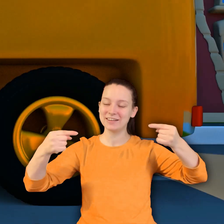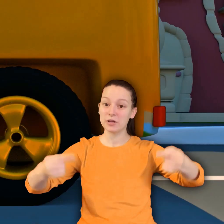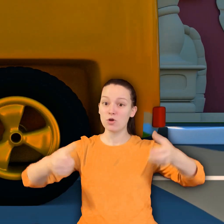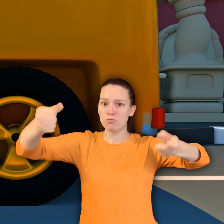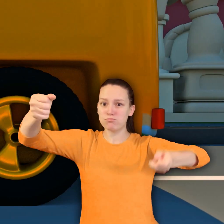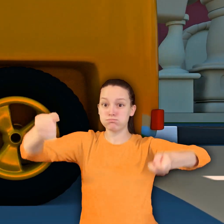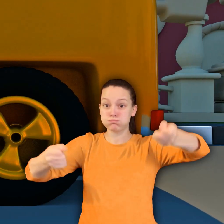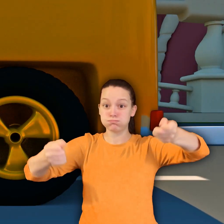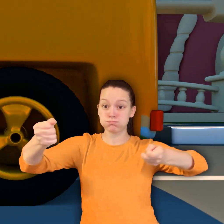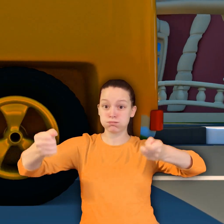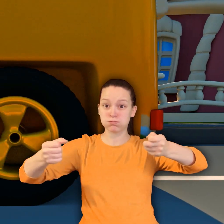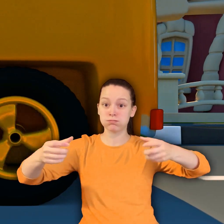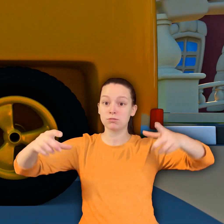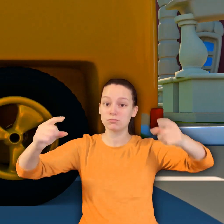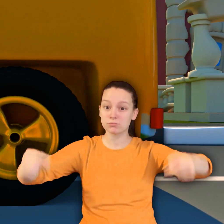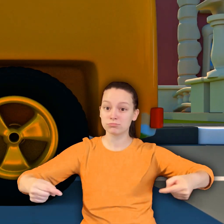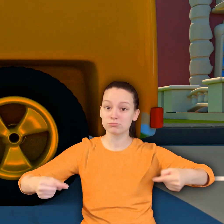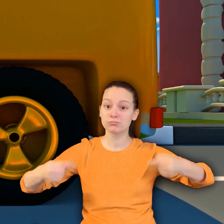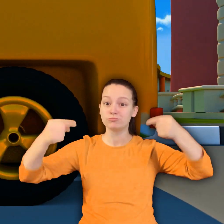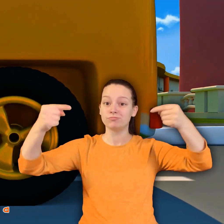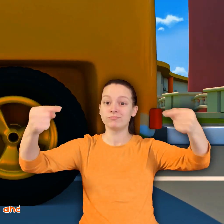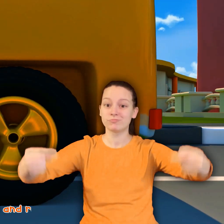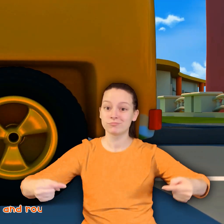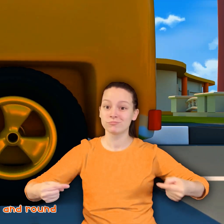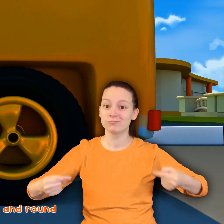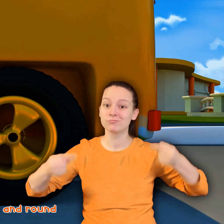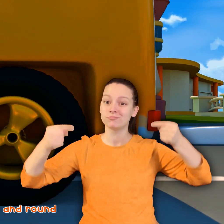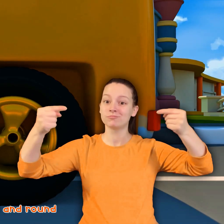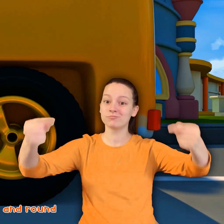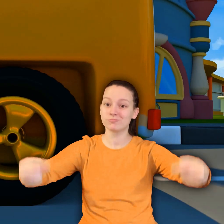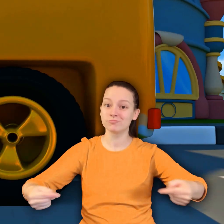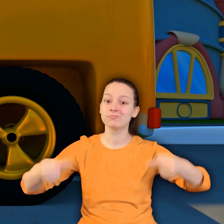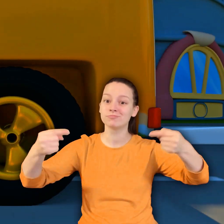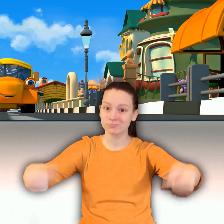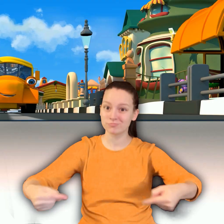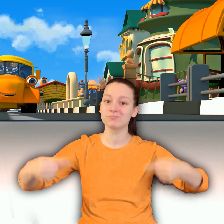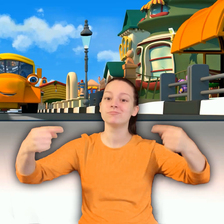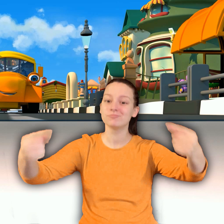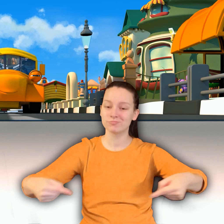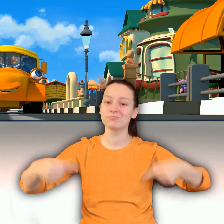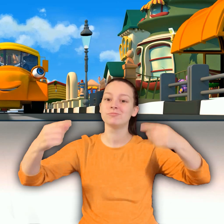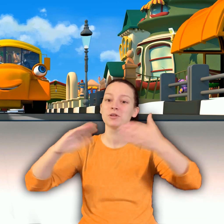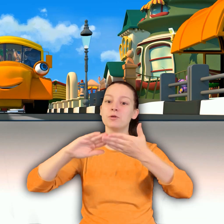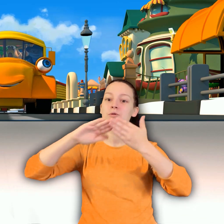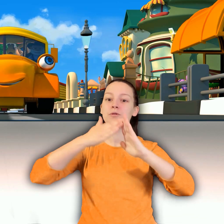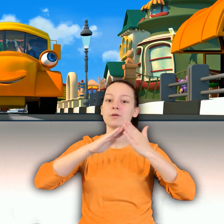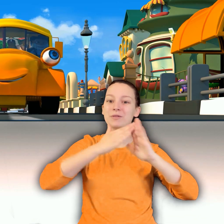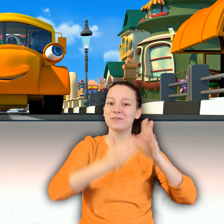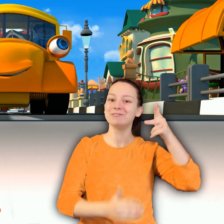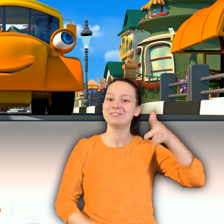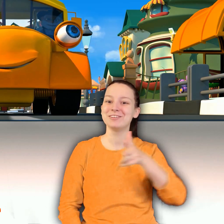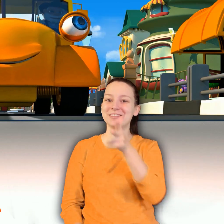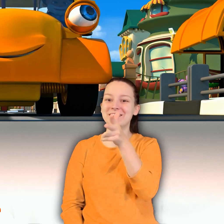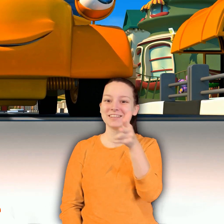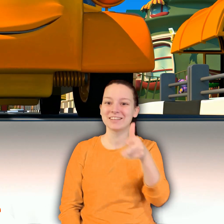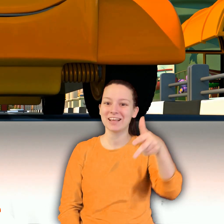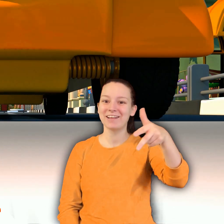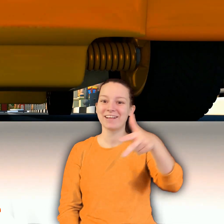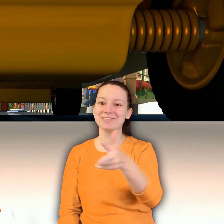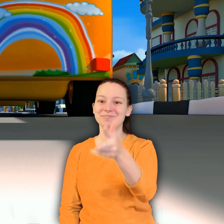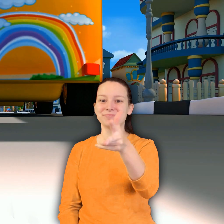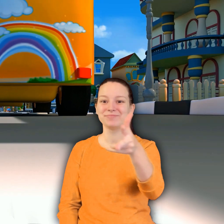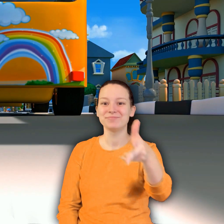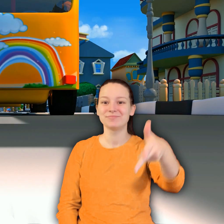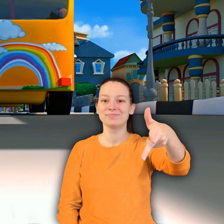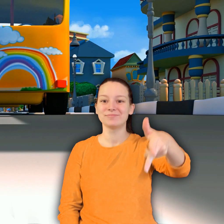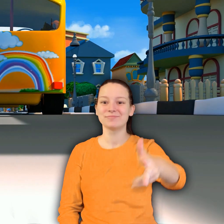and round the wheels on the bus go round and round all through